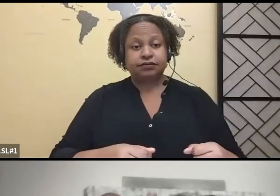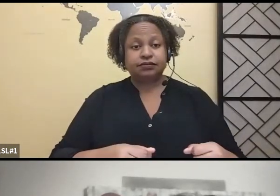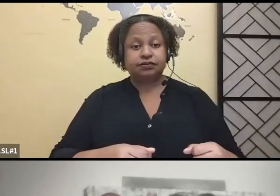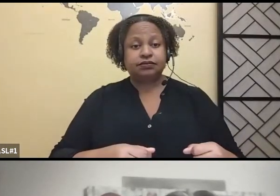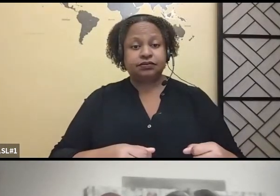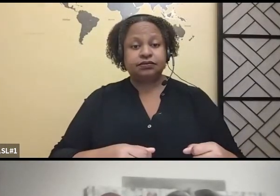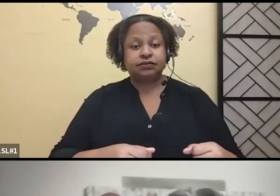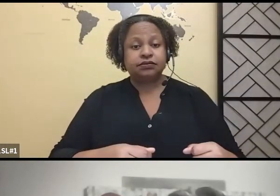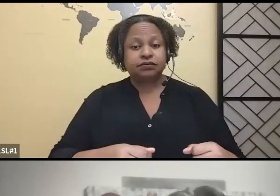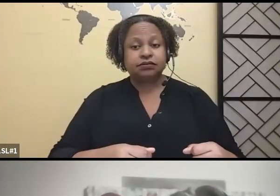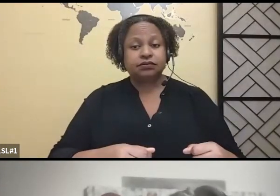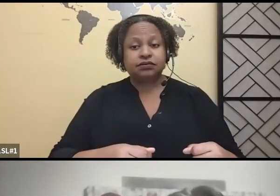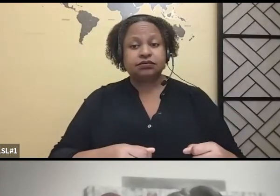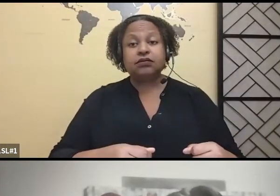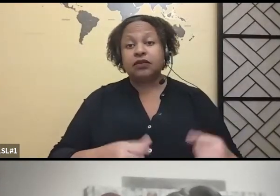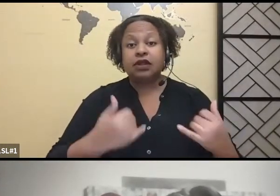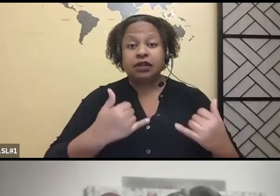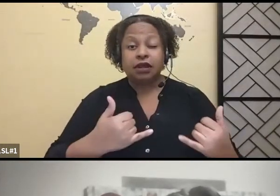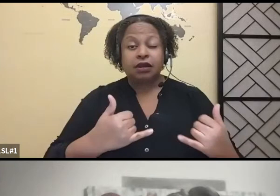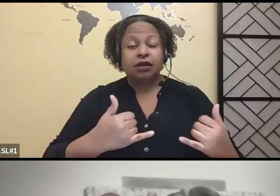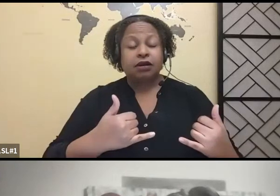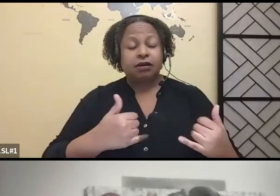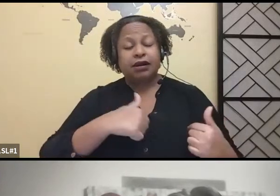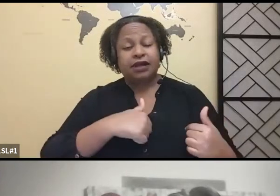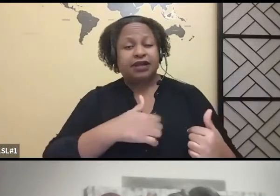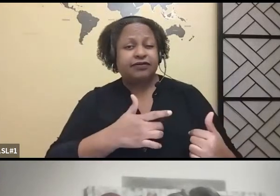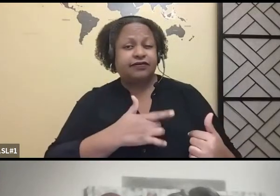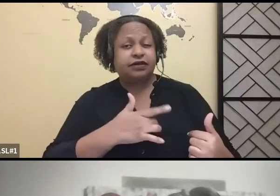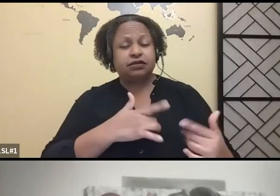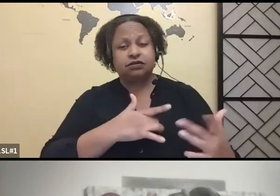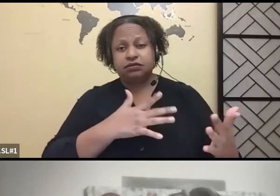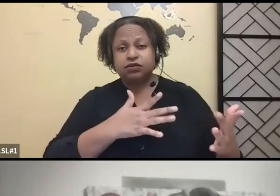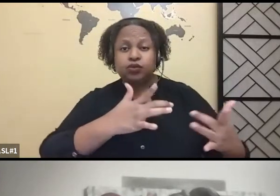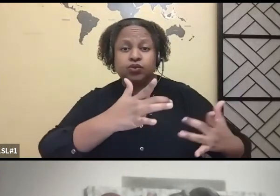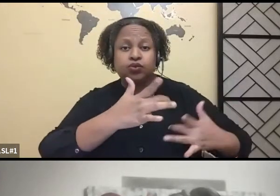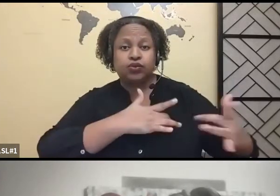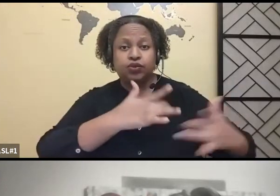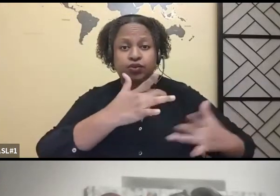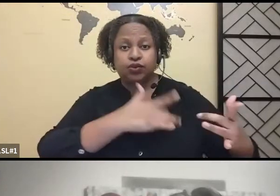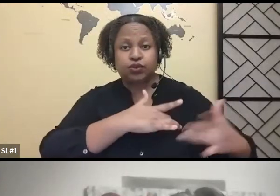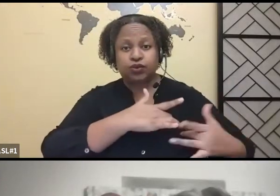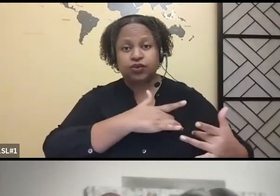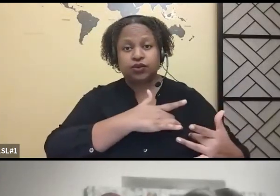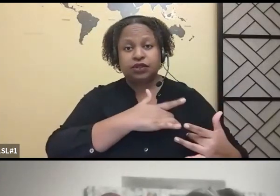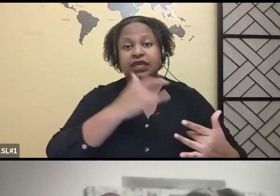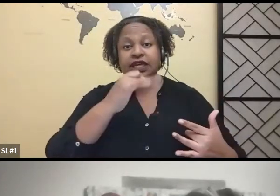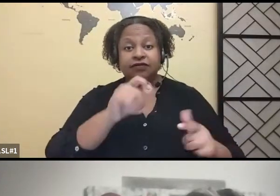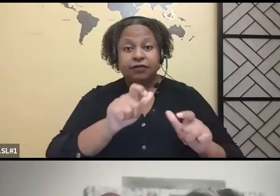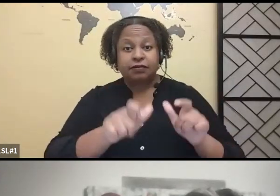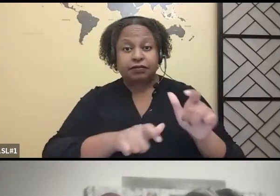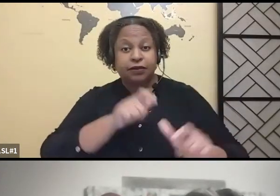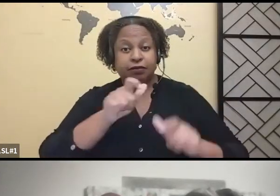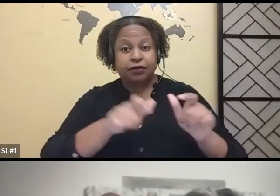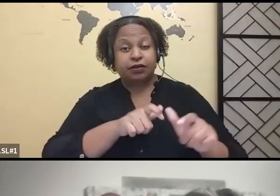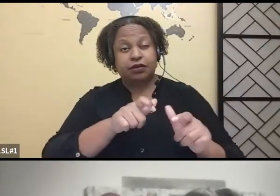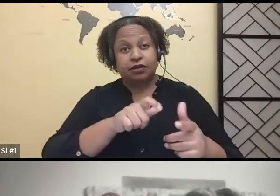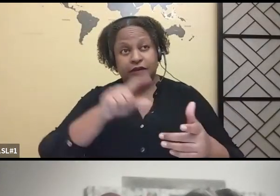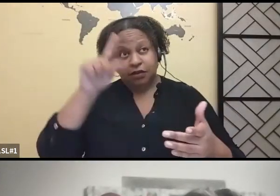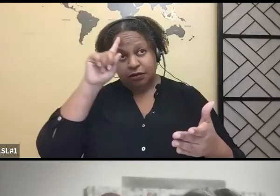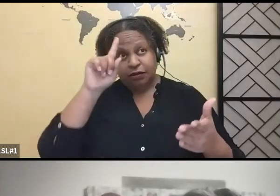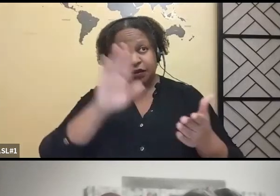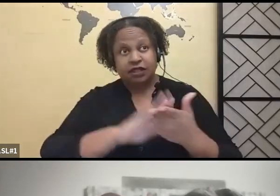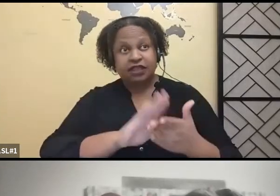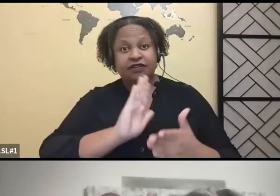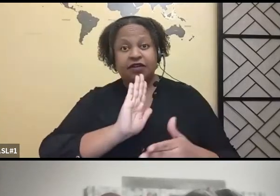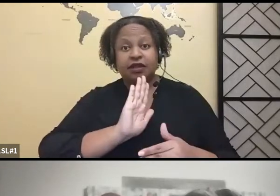worried when people imagine that they're individual experience compresses all the knowledge they'll